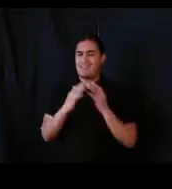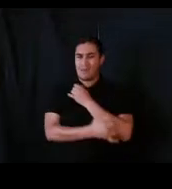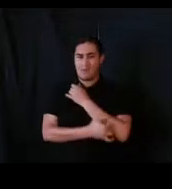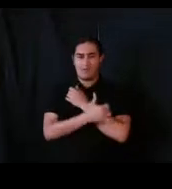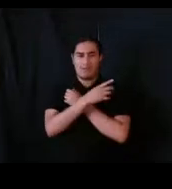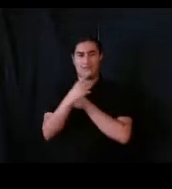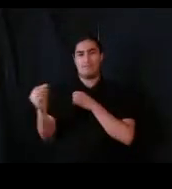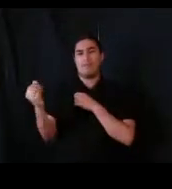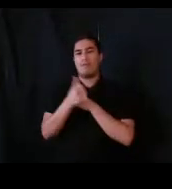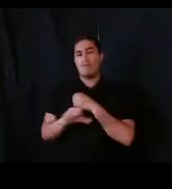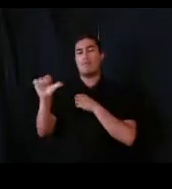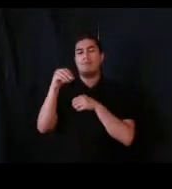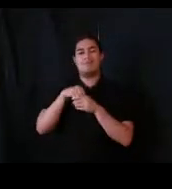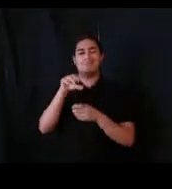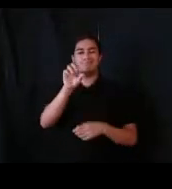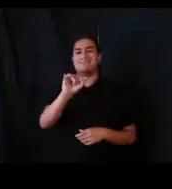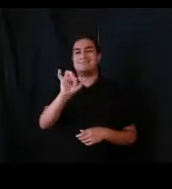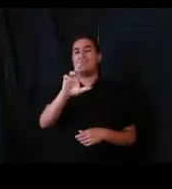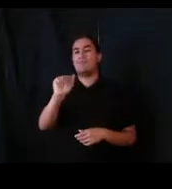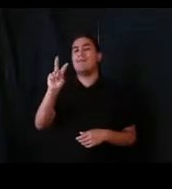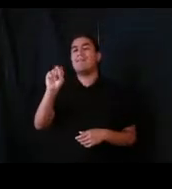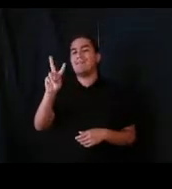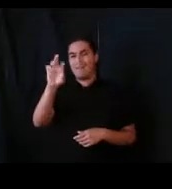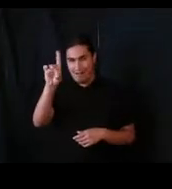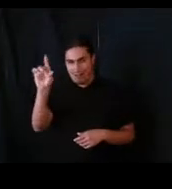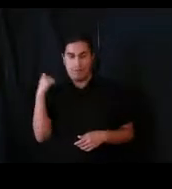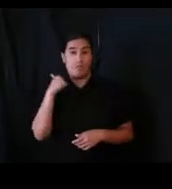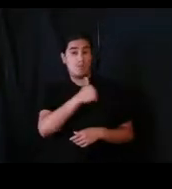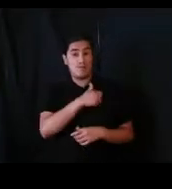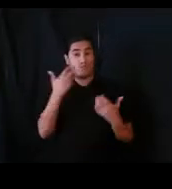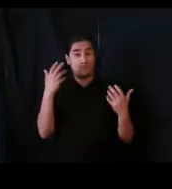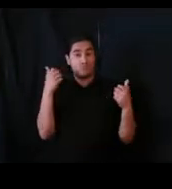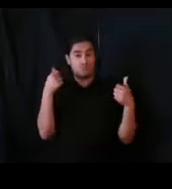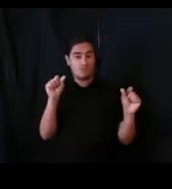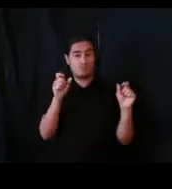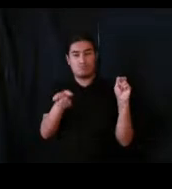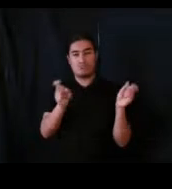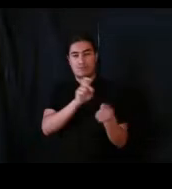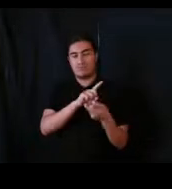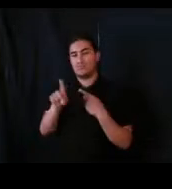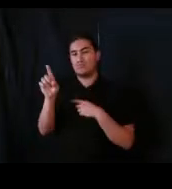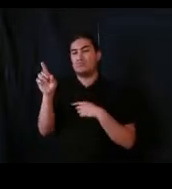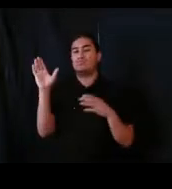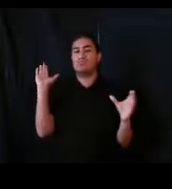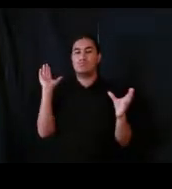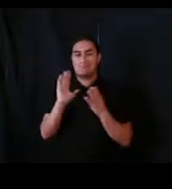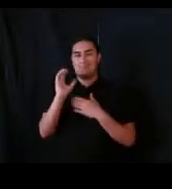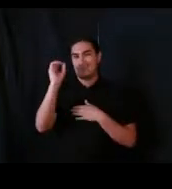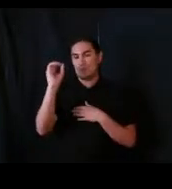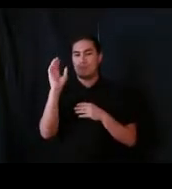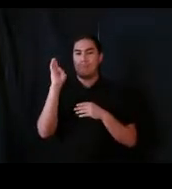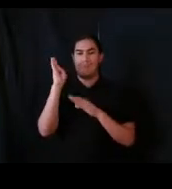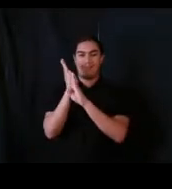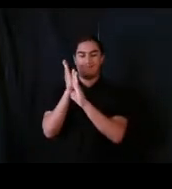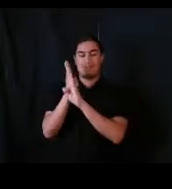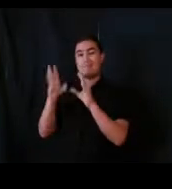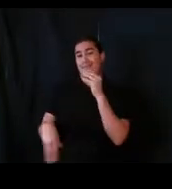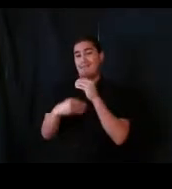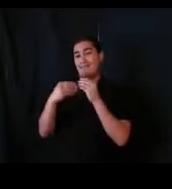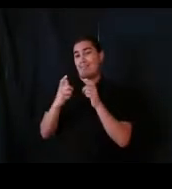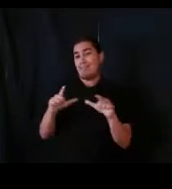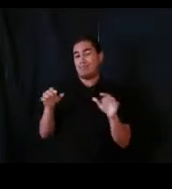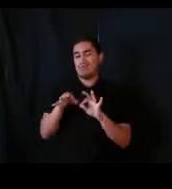counties in the sierra nevadas where we're looking to transition to zero mission bus fleets in the future and this additional language in here